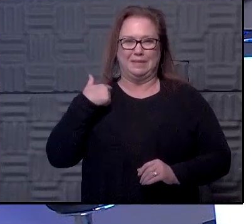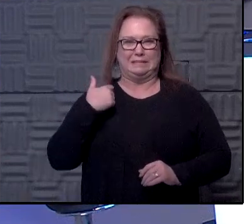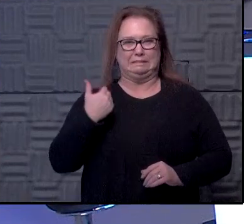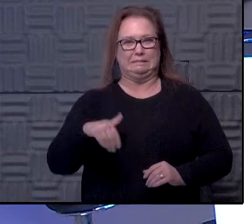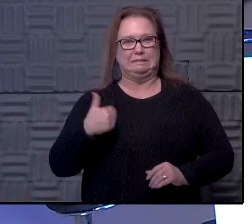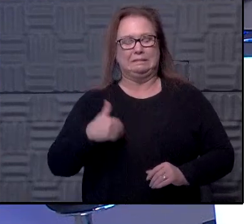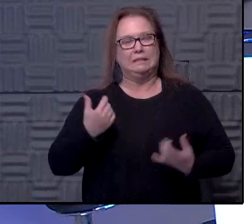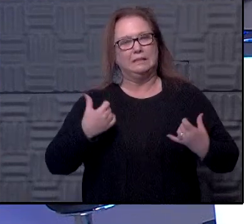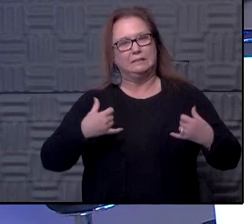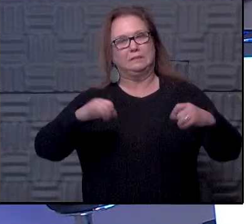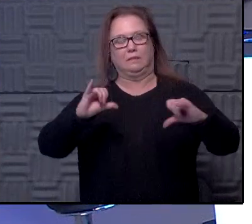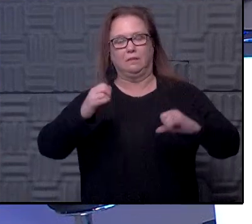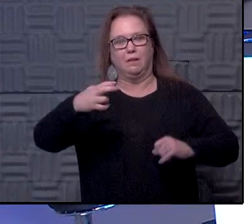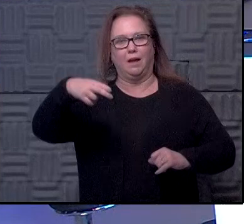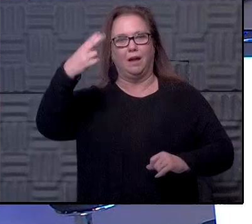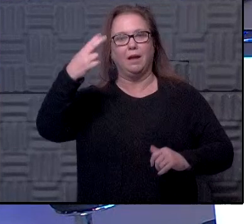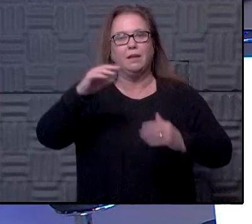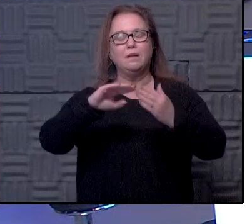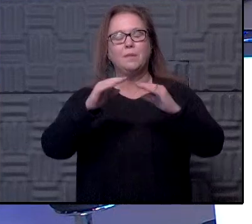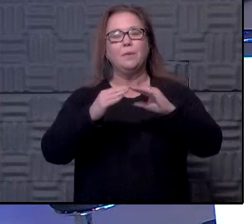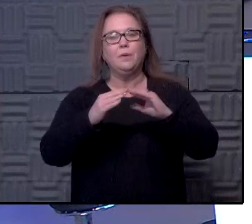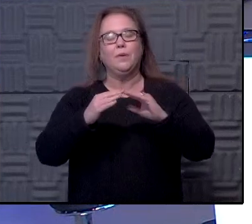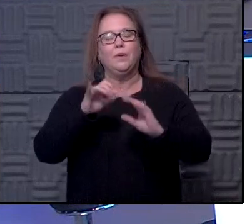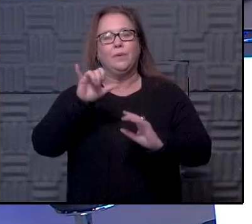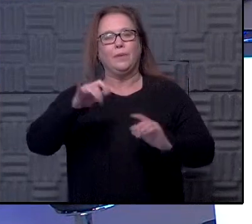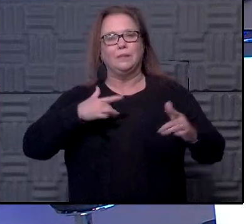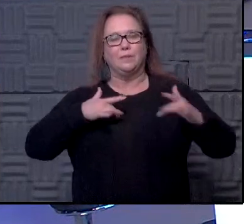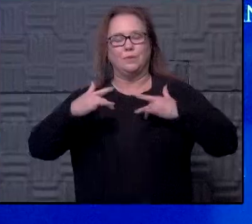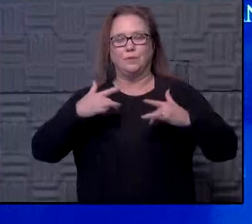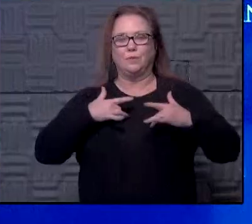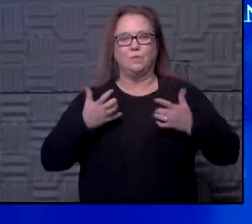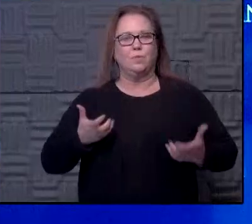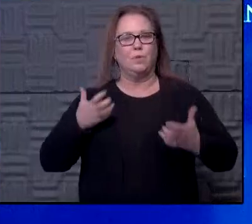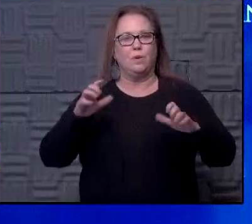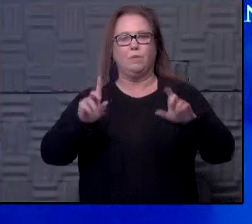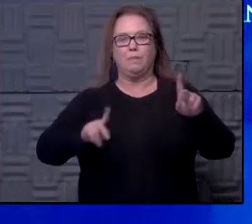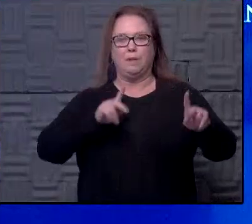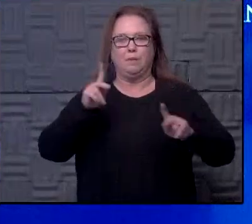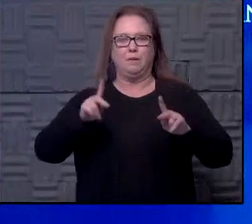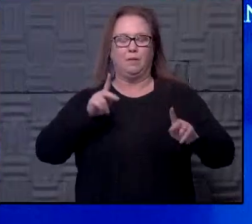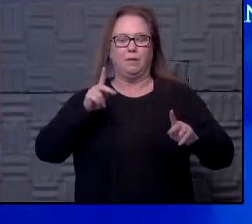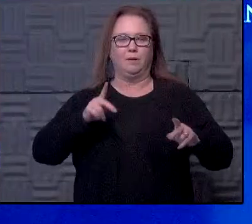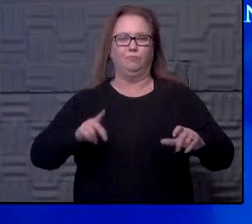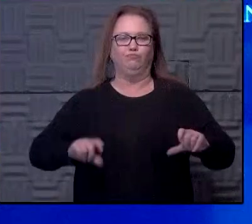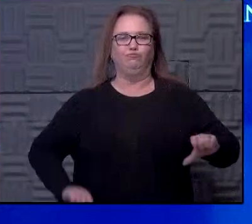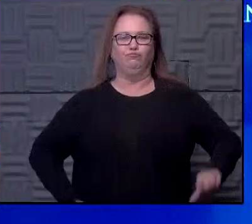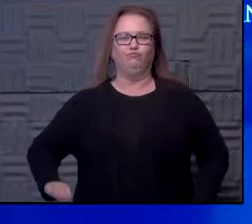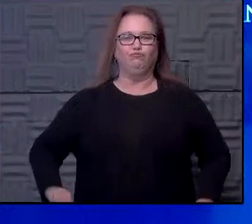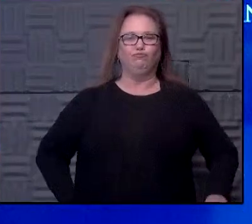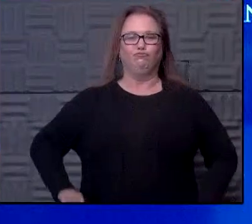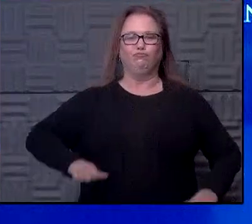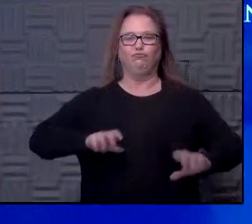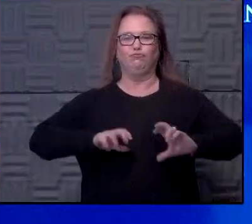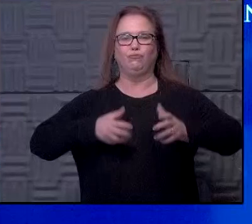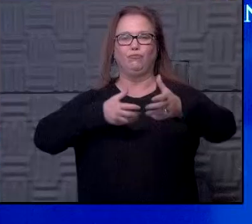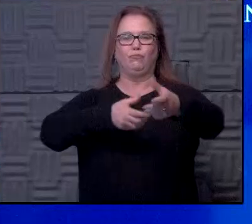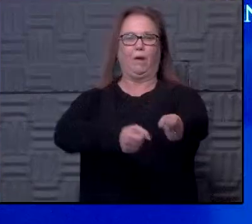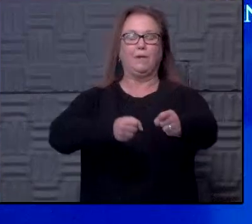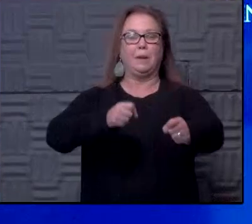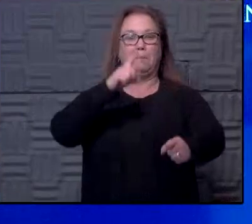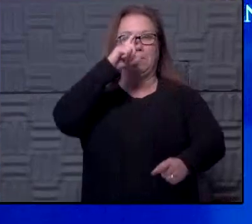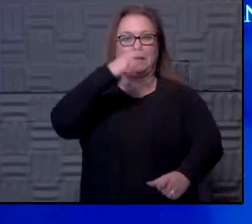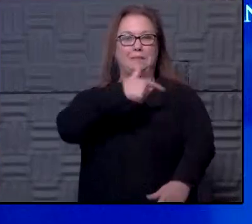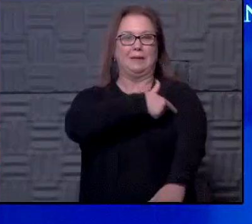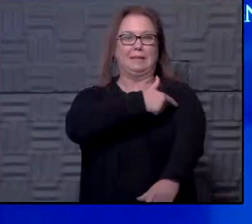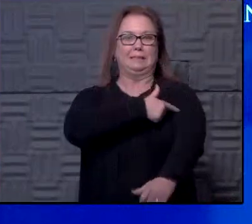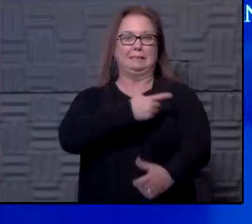Yeah. And I know that is one of our biggest concerns. We don't want people to get cocky. We don't want people to get overconfident just because the vaccine's on